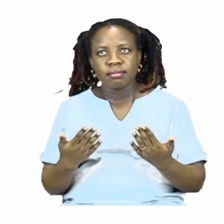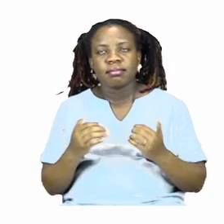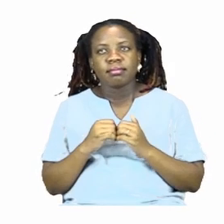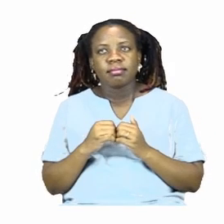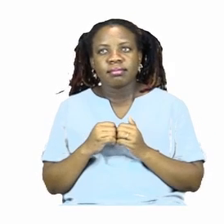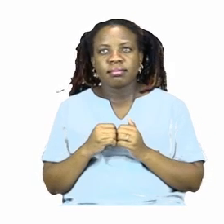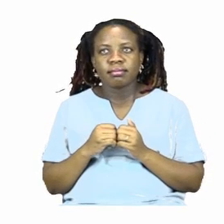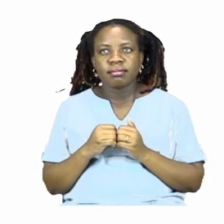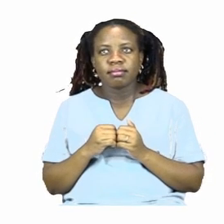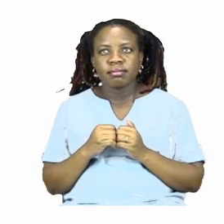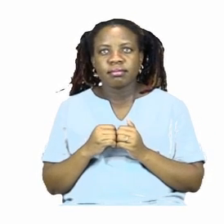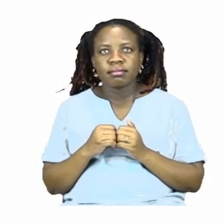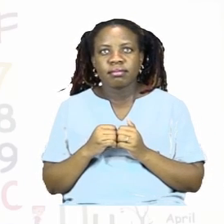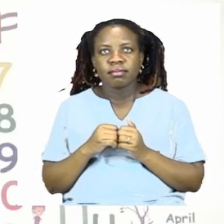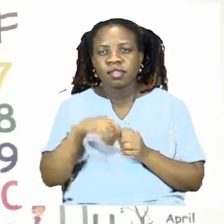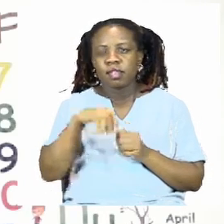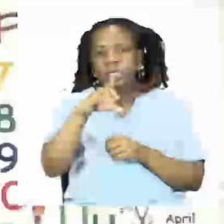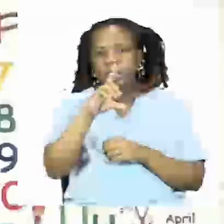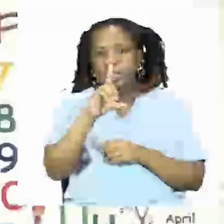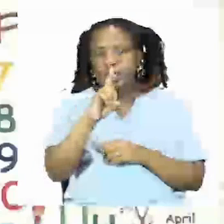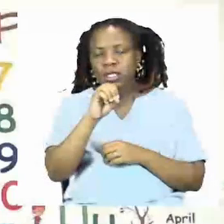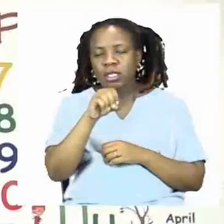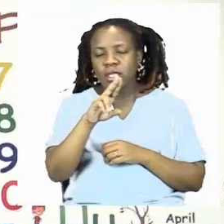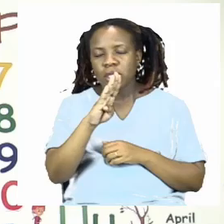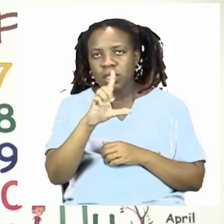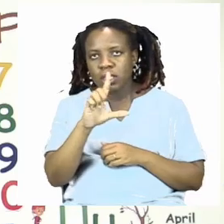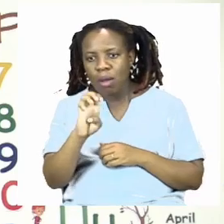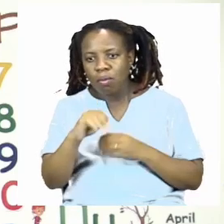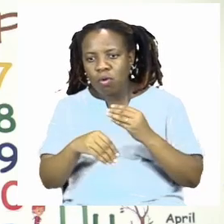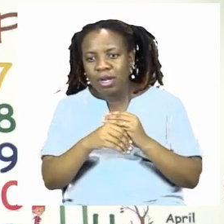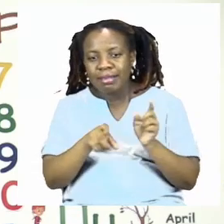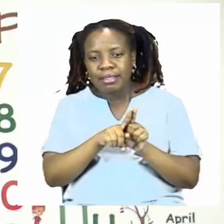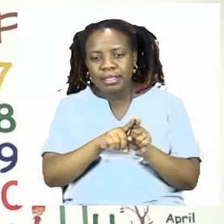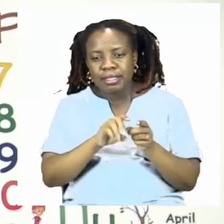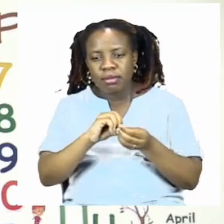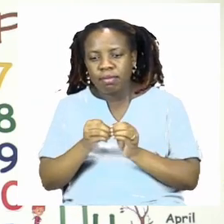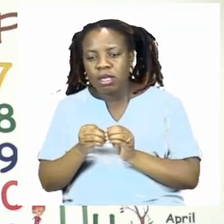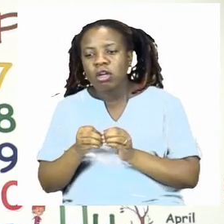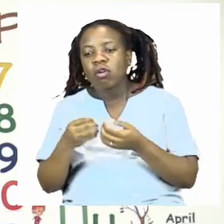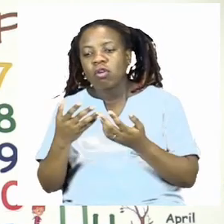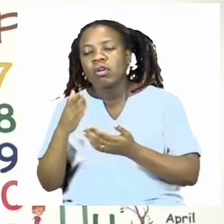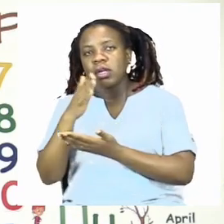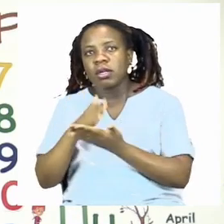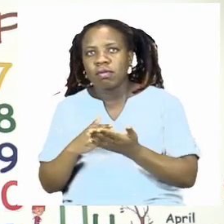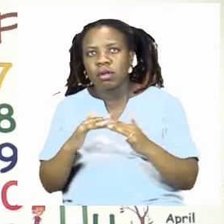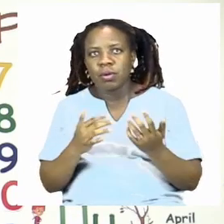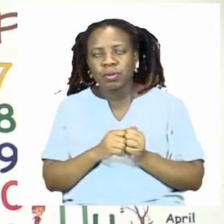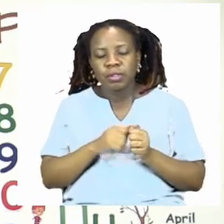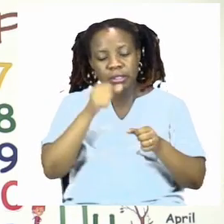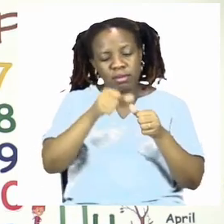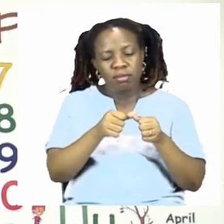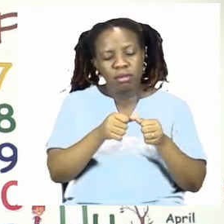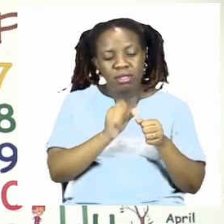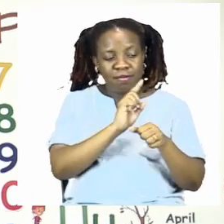going to double and halve the number 30. Now here we have the number, remember the number in the